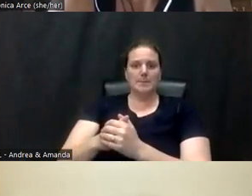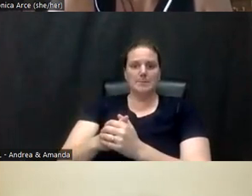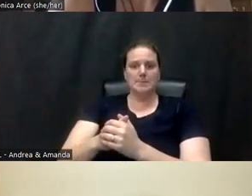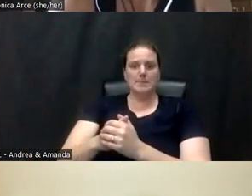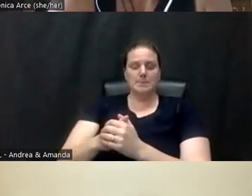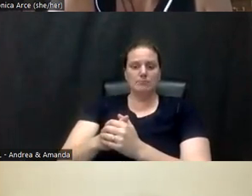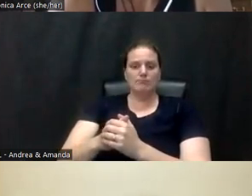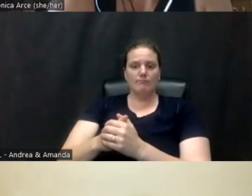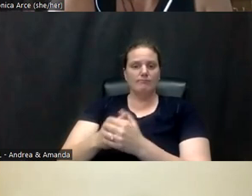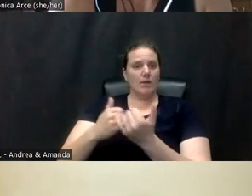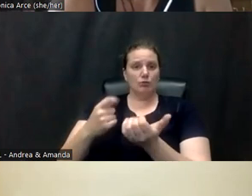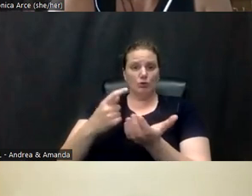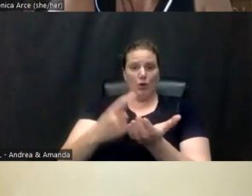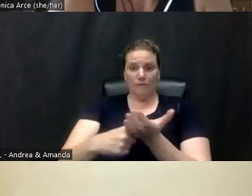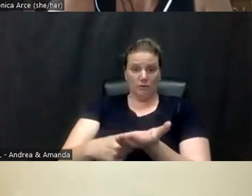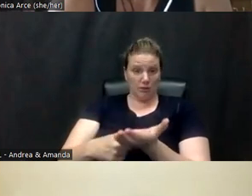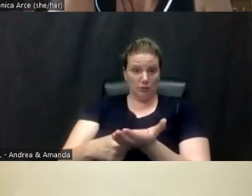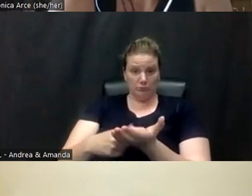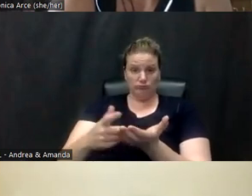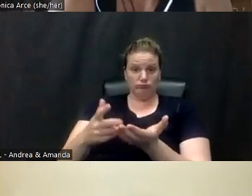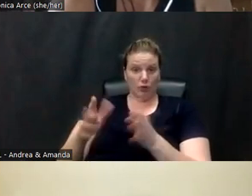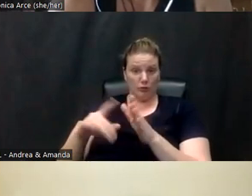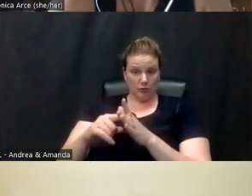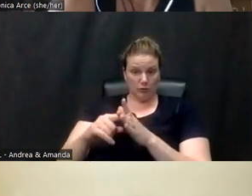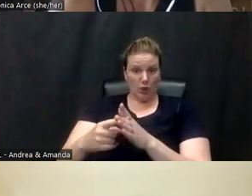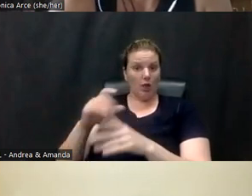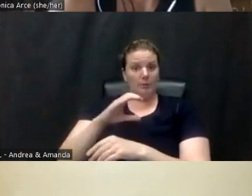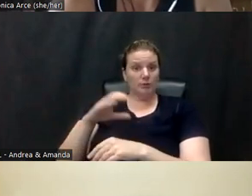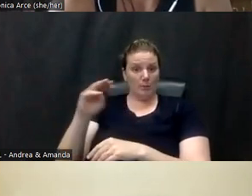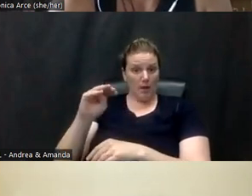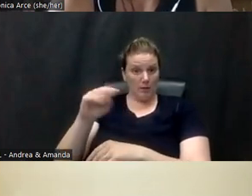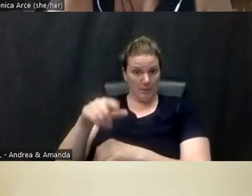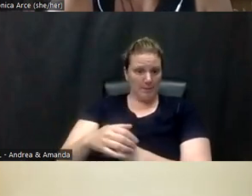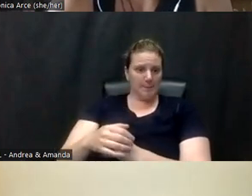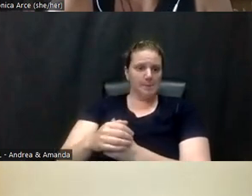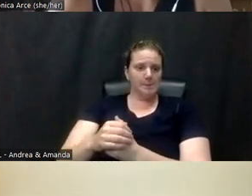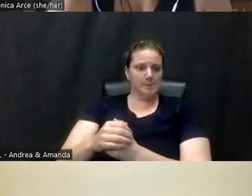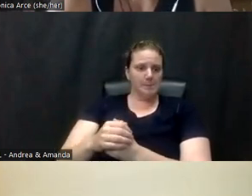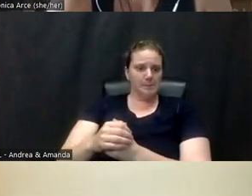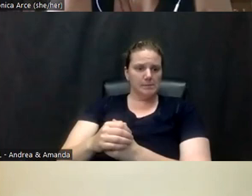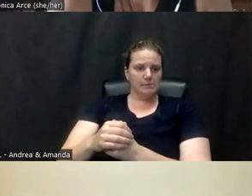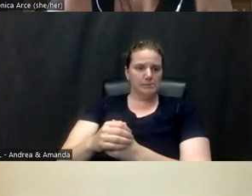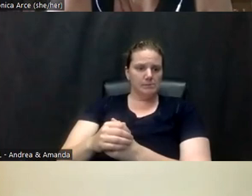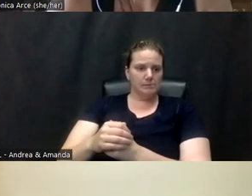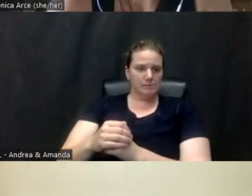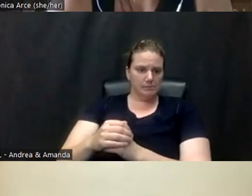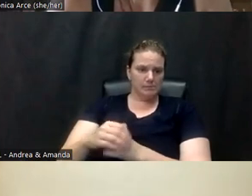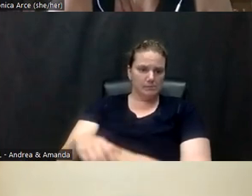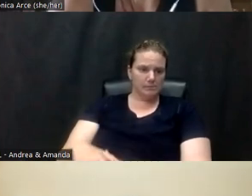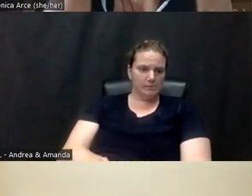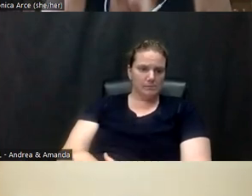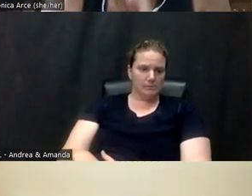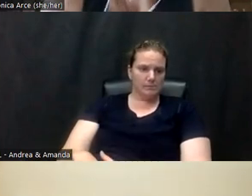then the conversation already started. Commissioner Monica? The things that I